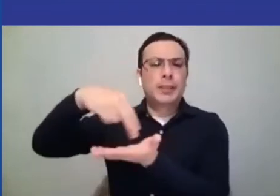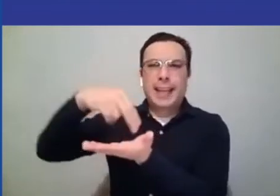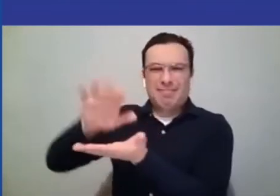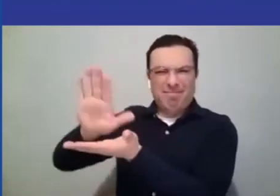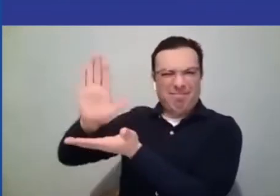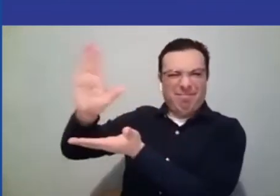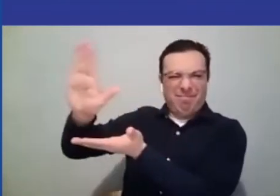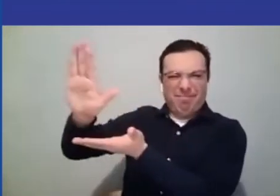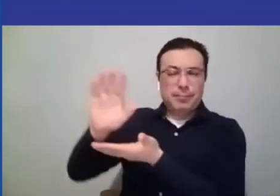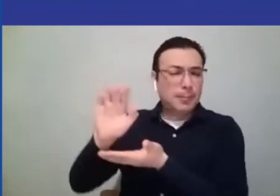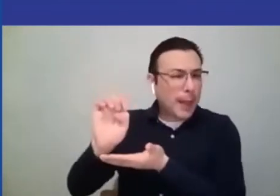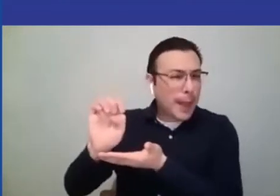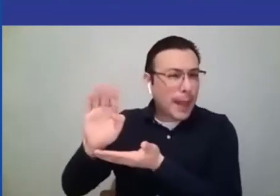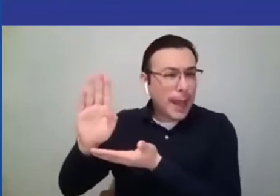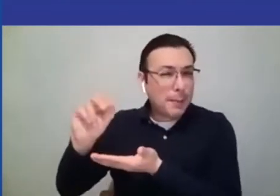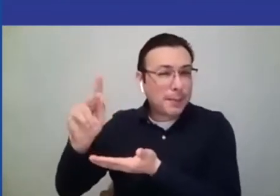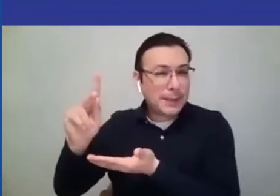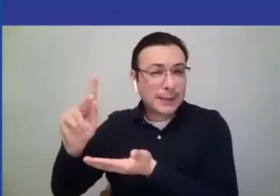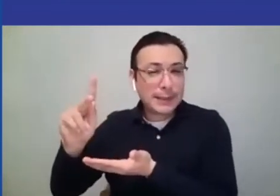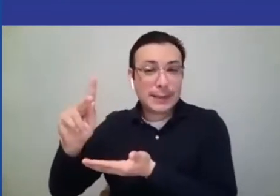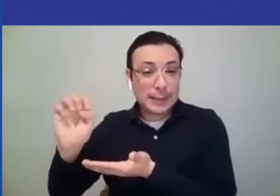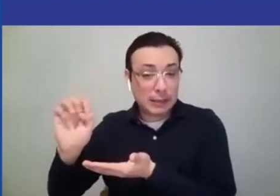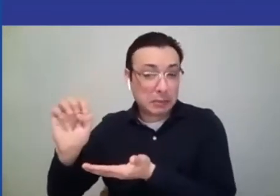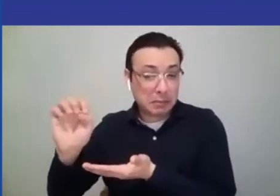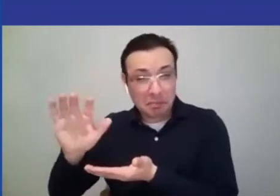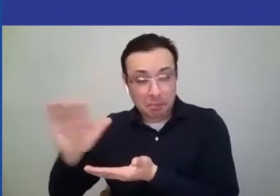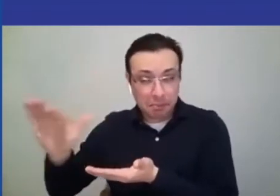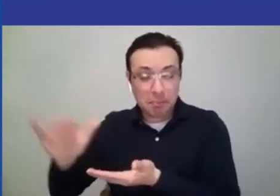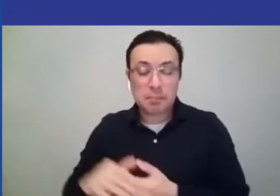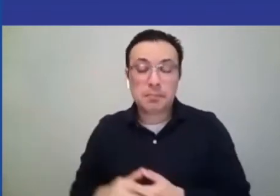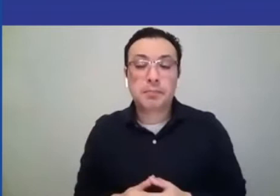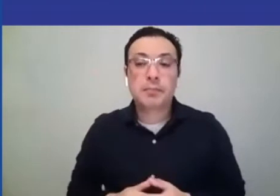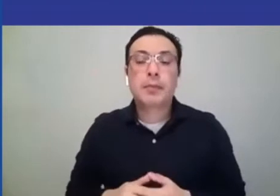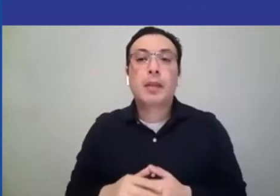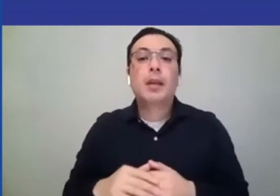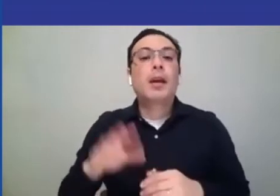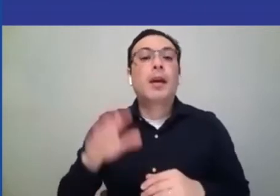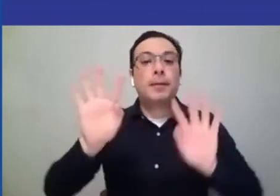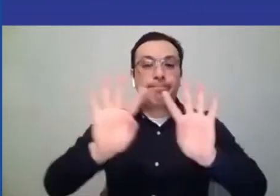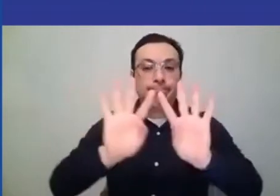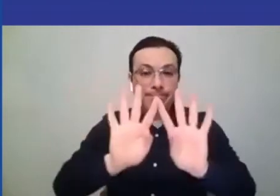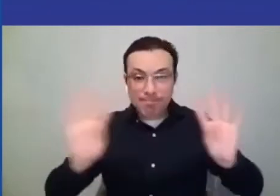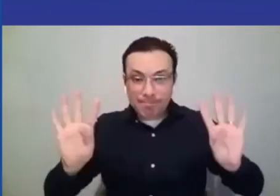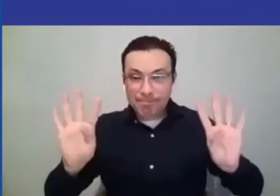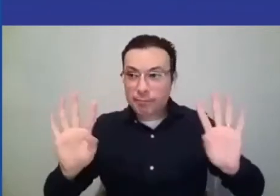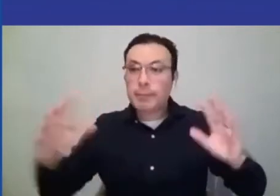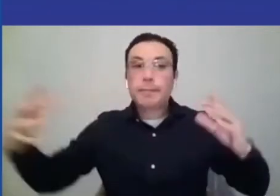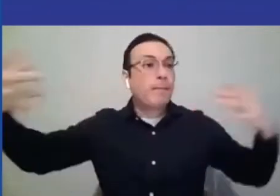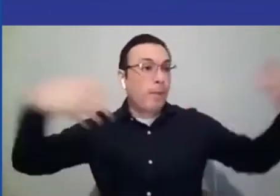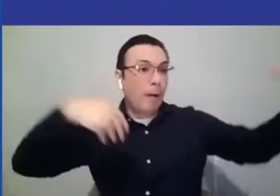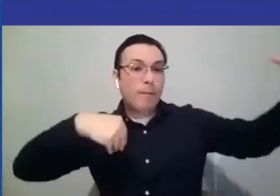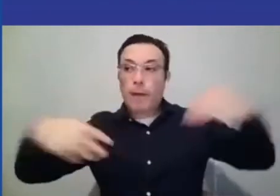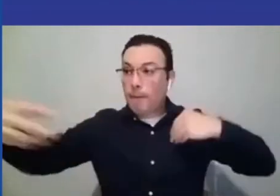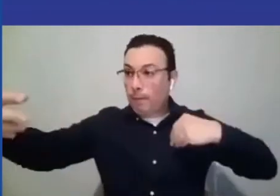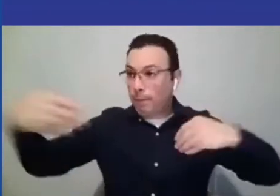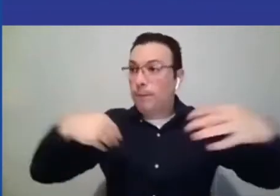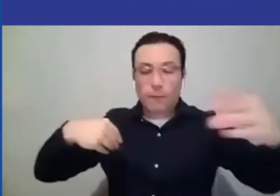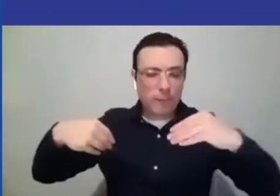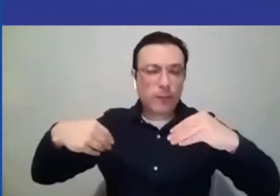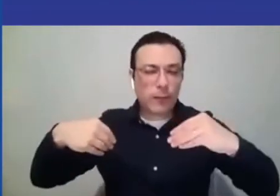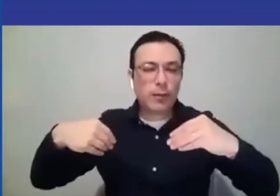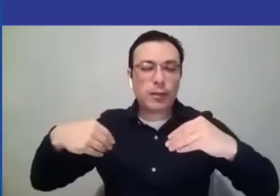participatory line dance or circle dance. And that really, I'll just speak to that because that touches on basically everything you mentioned,